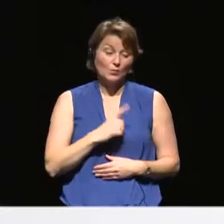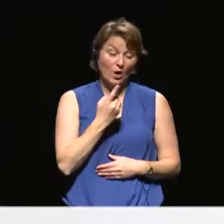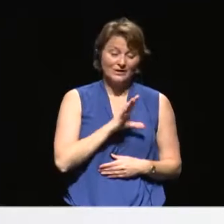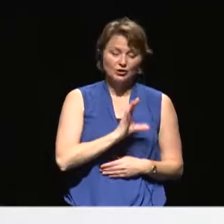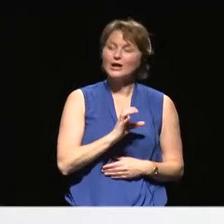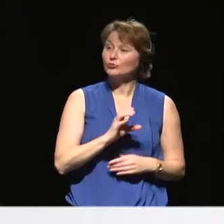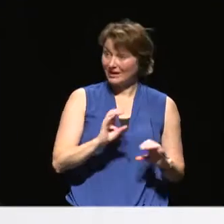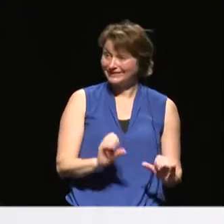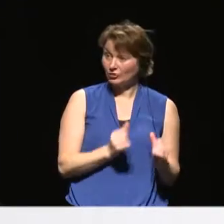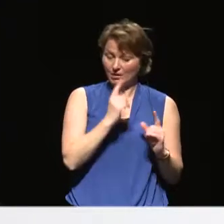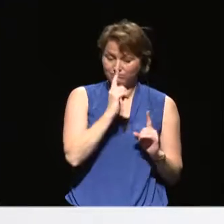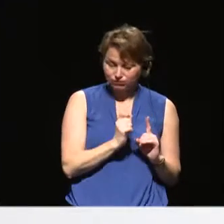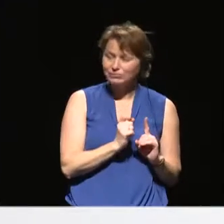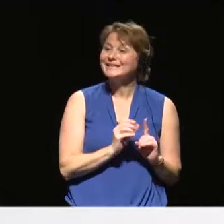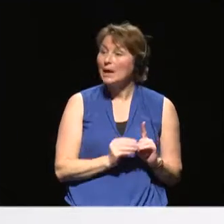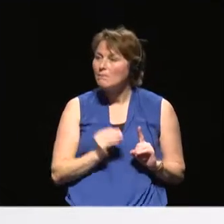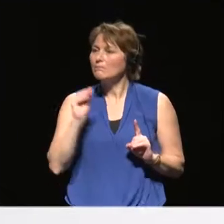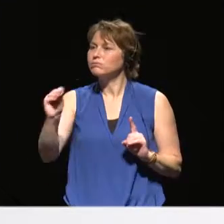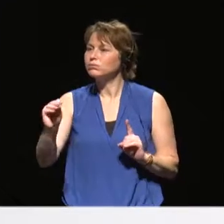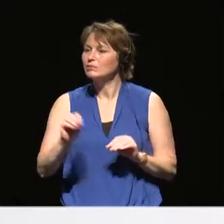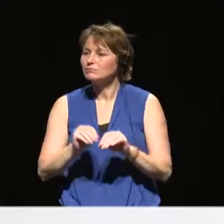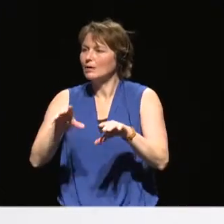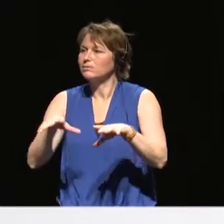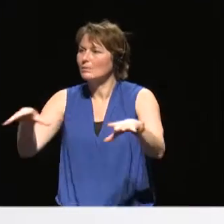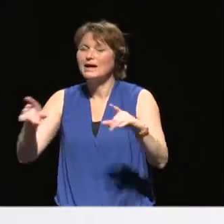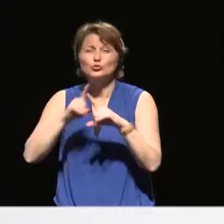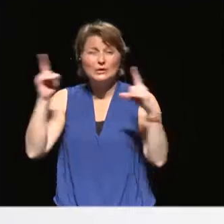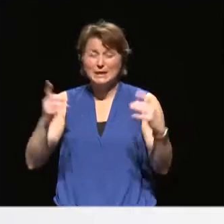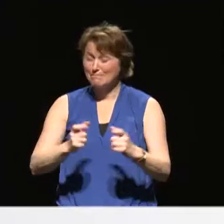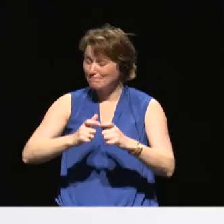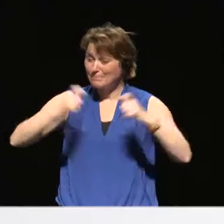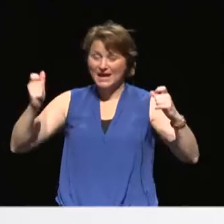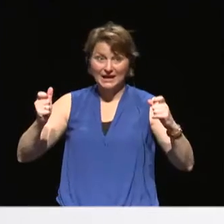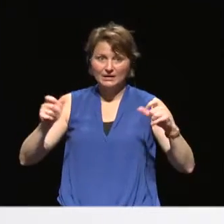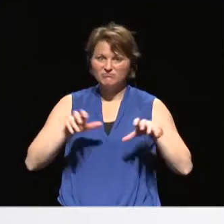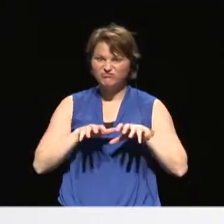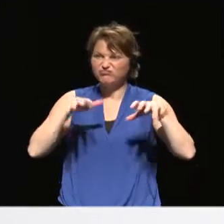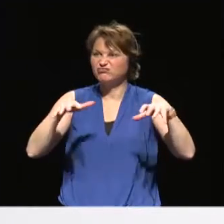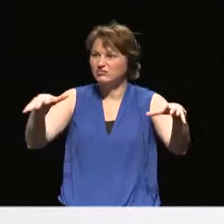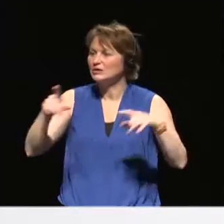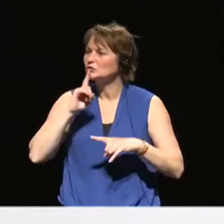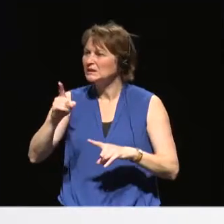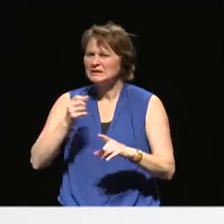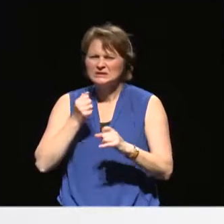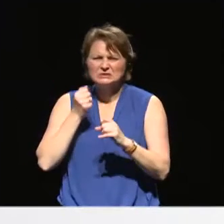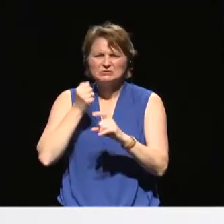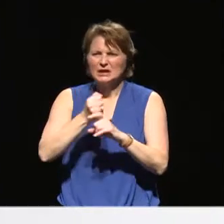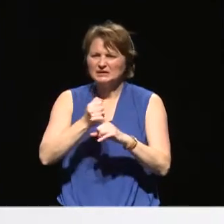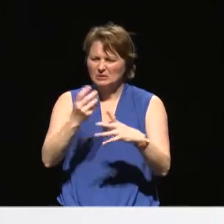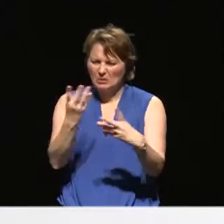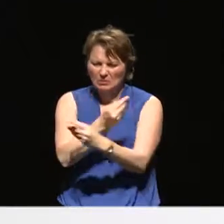to destination countries. The operations are massive, and they are beginning to threaten entire ecosystems within